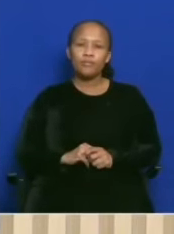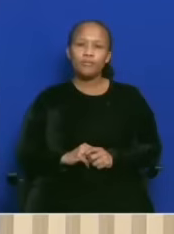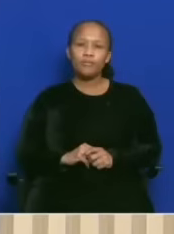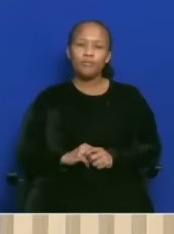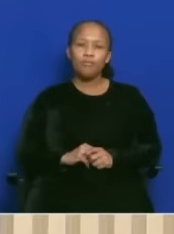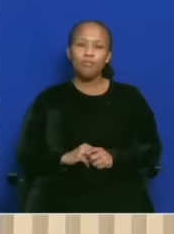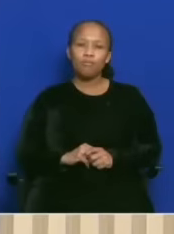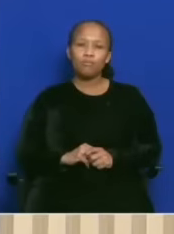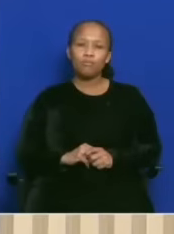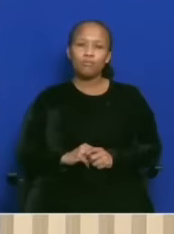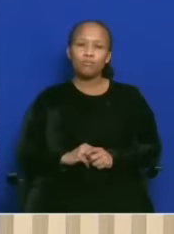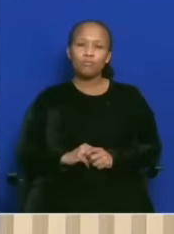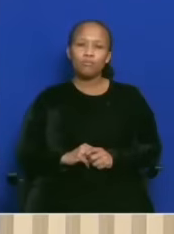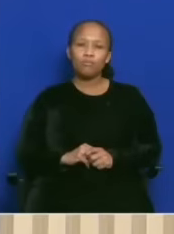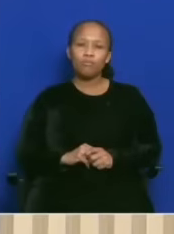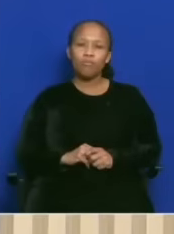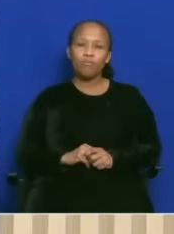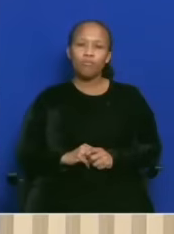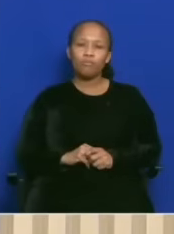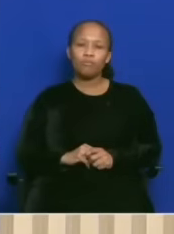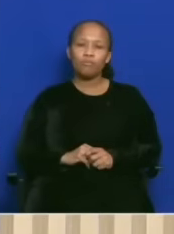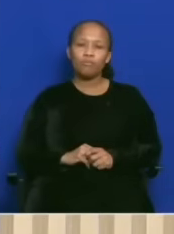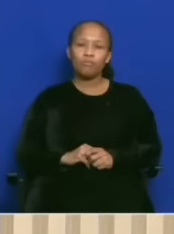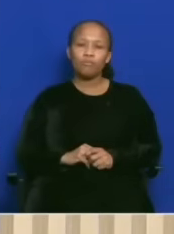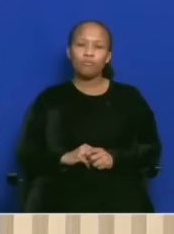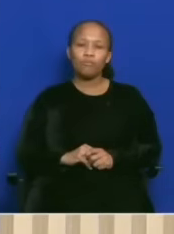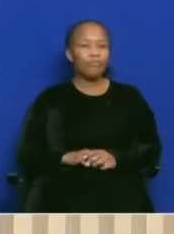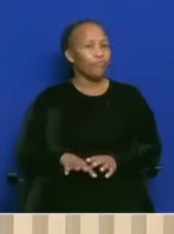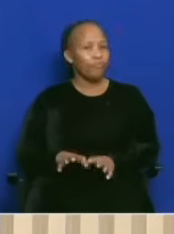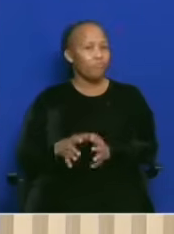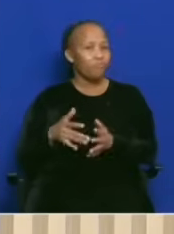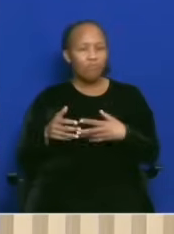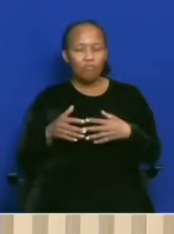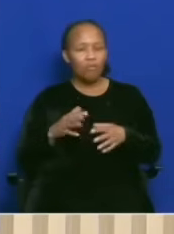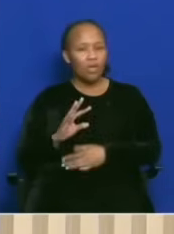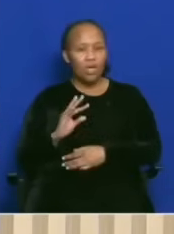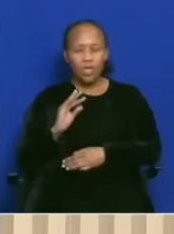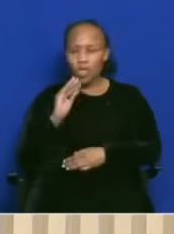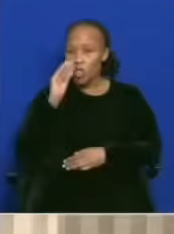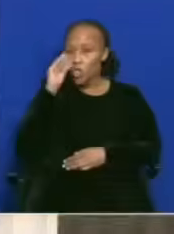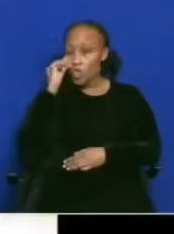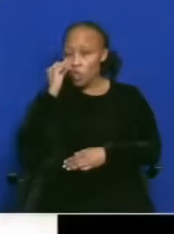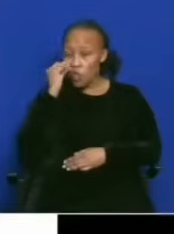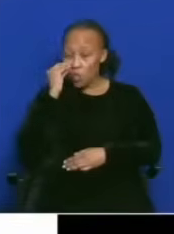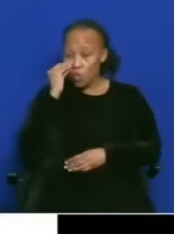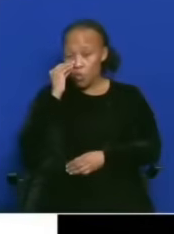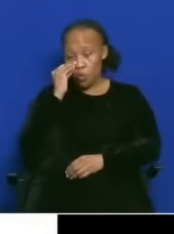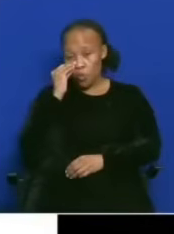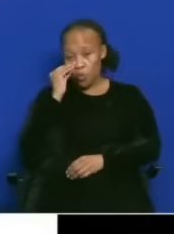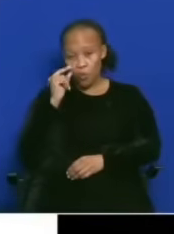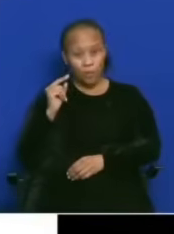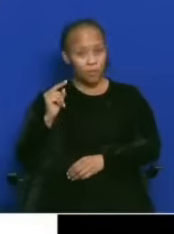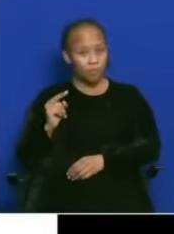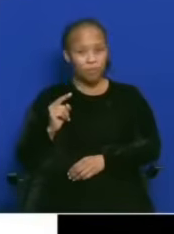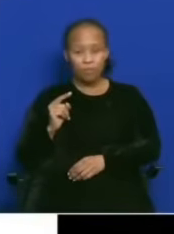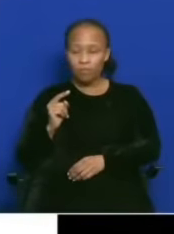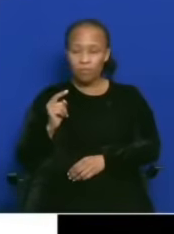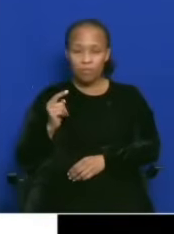says, any news from Oak we met? When it will be advertised?